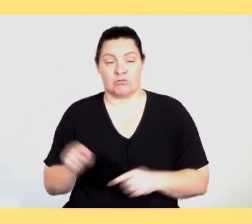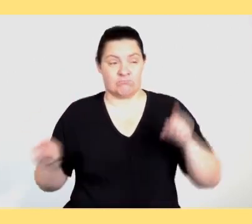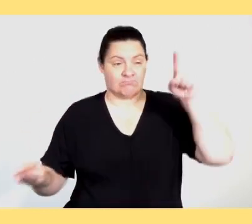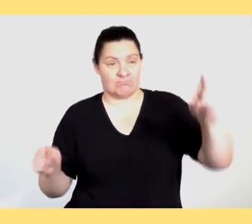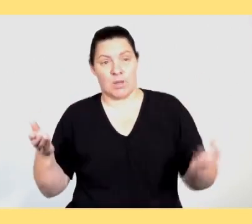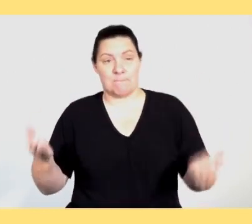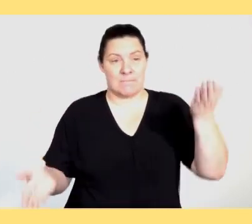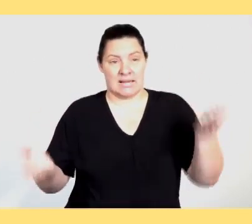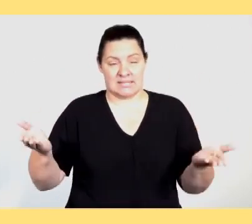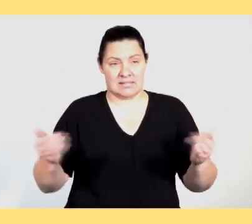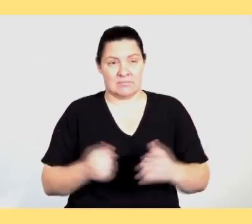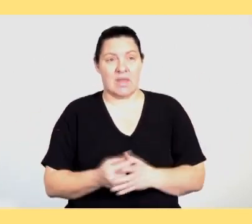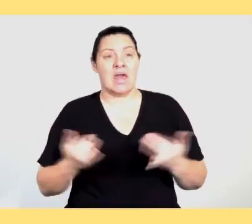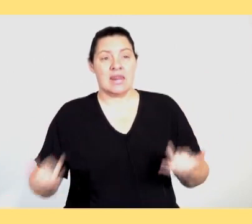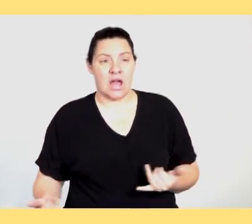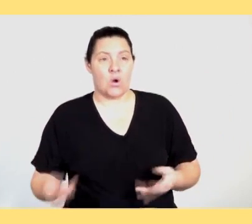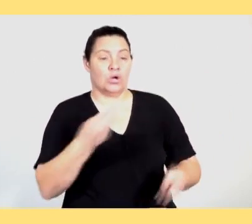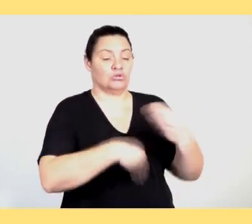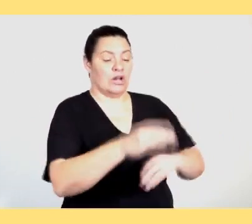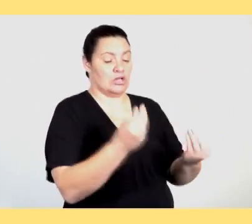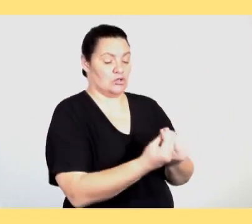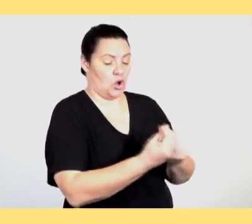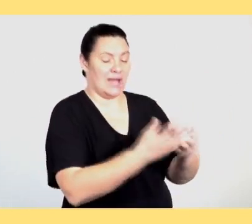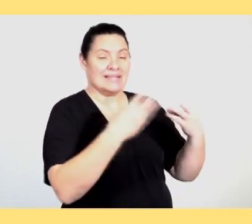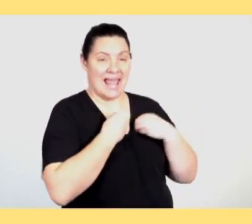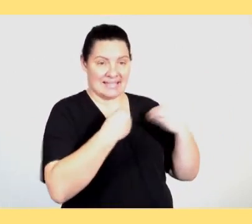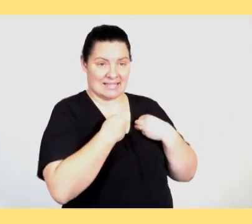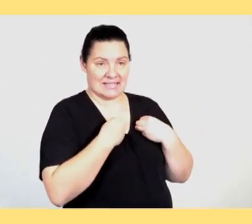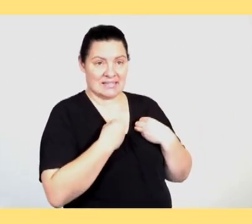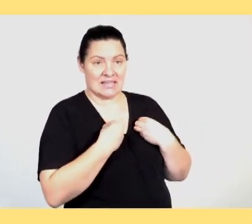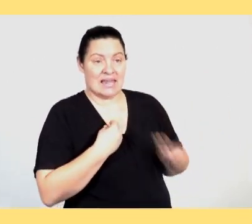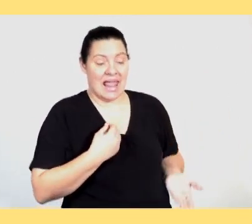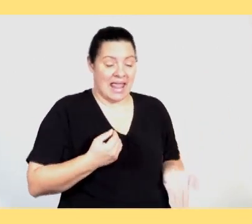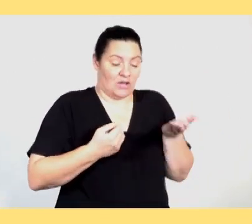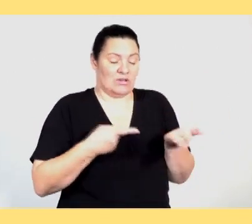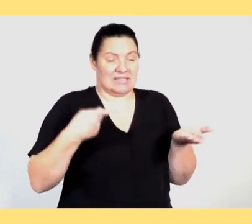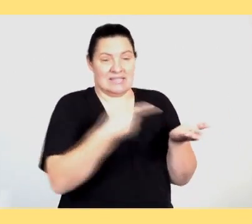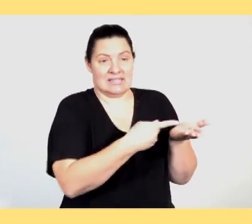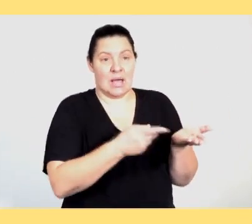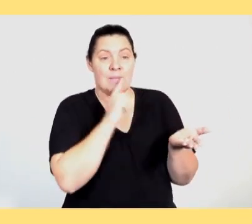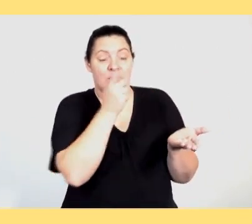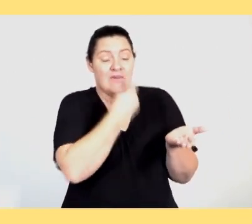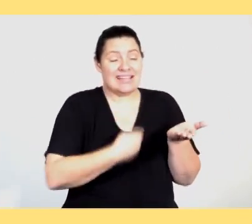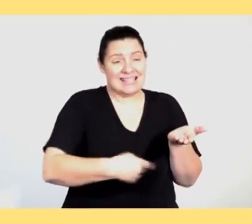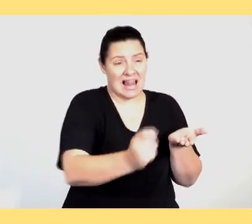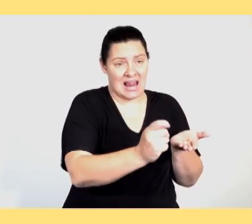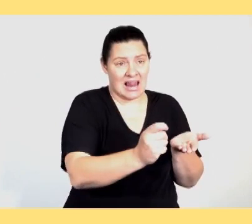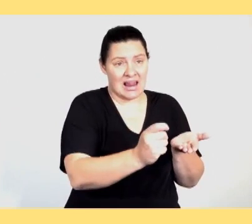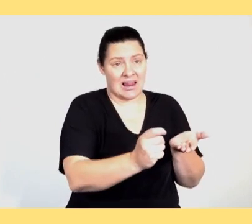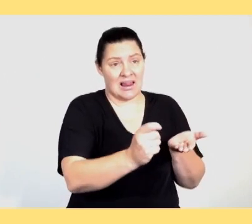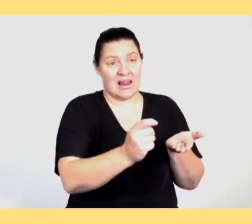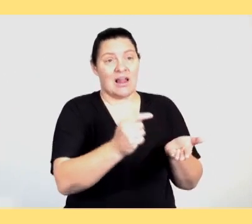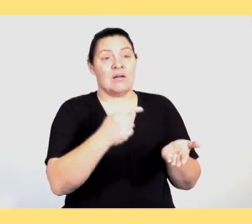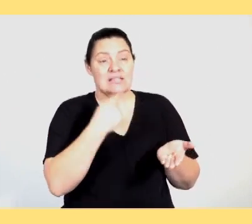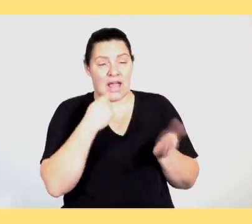38,100. And then I'm going to come to my trading stock. Remember, it's an asset. It increases on the debit side. But when I'm selling goods, hence here